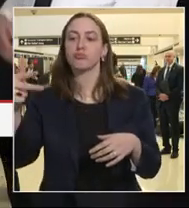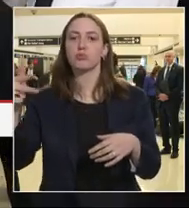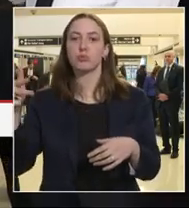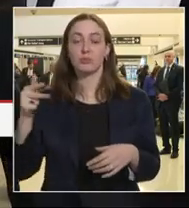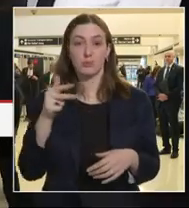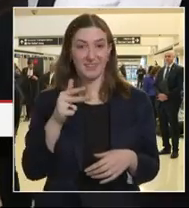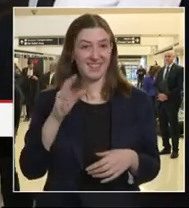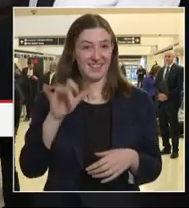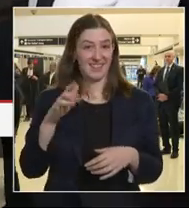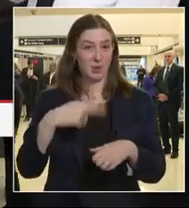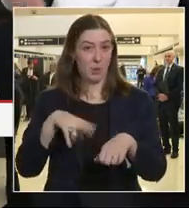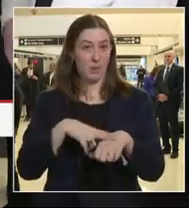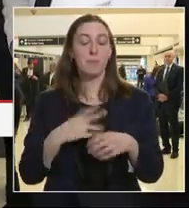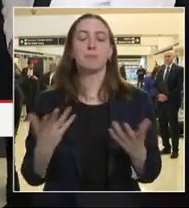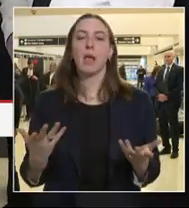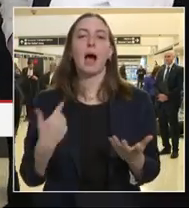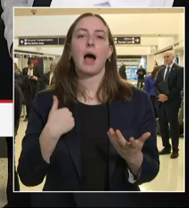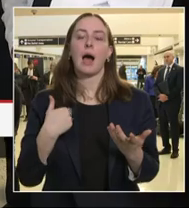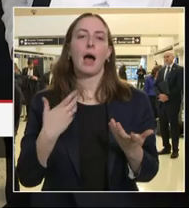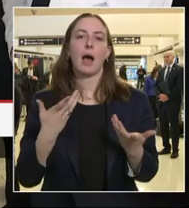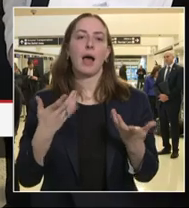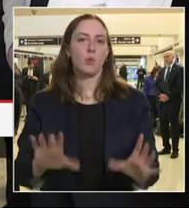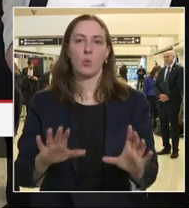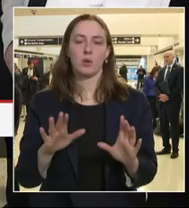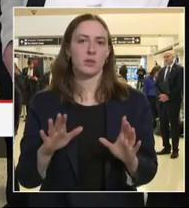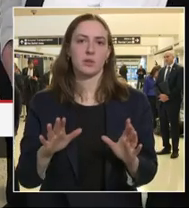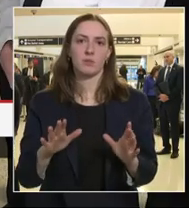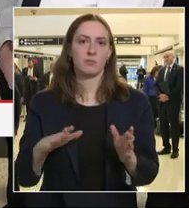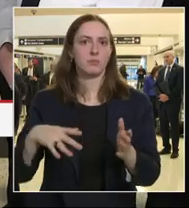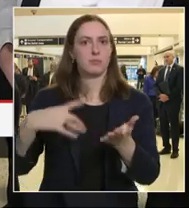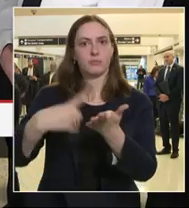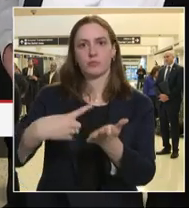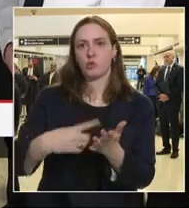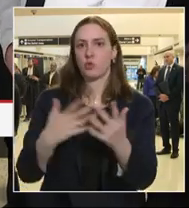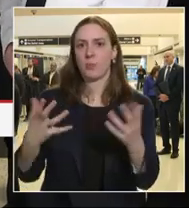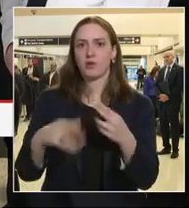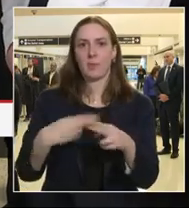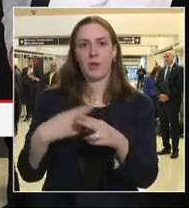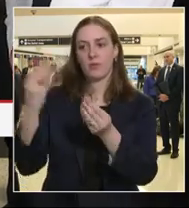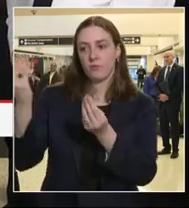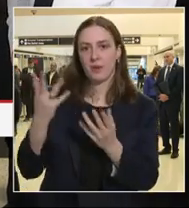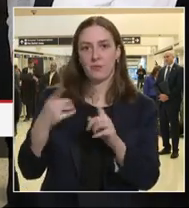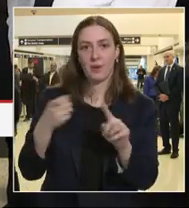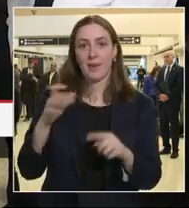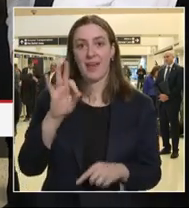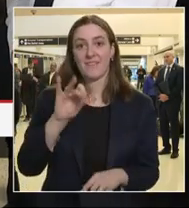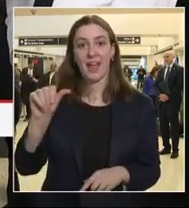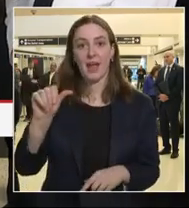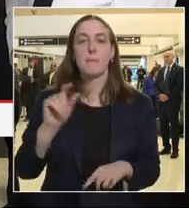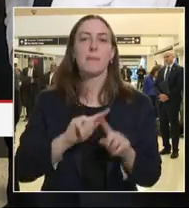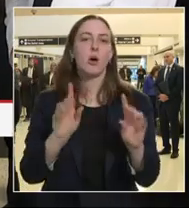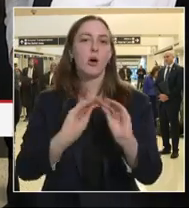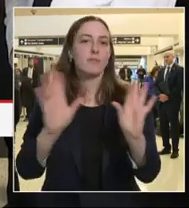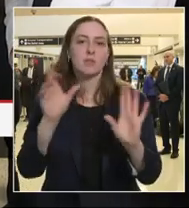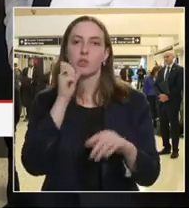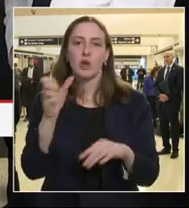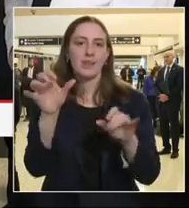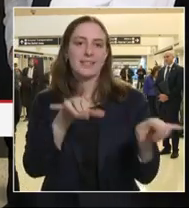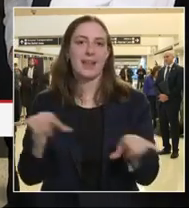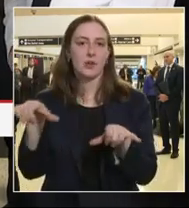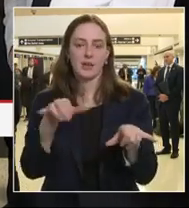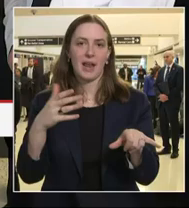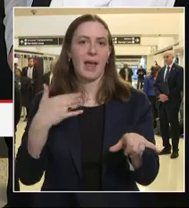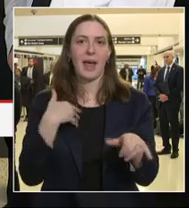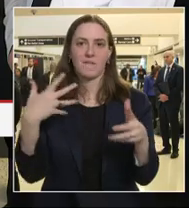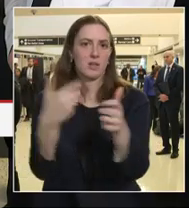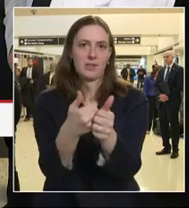we have from the FAA, but obviously it is not standard to have aircraft collide. I